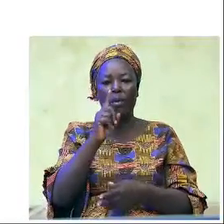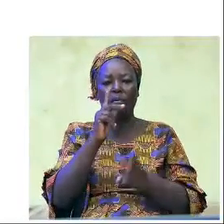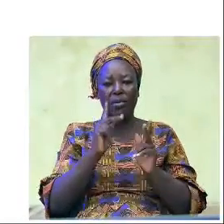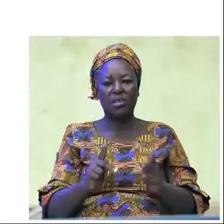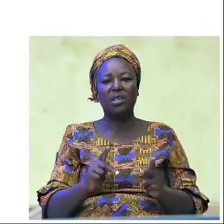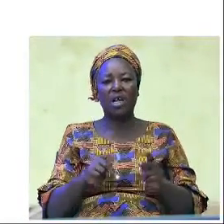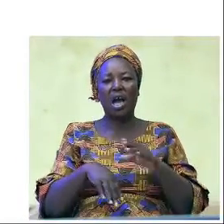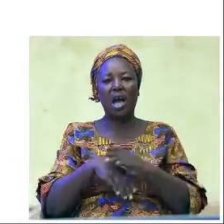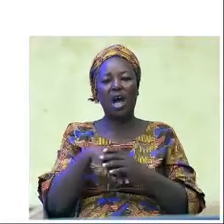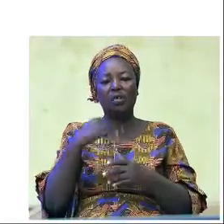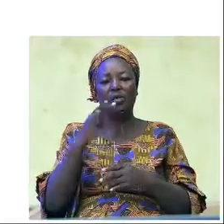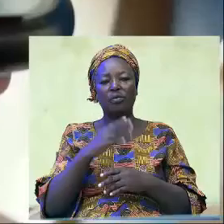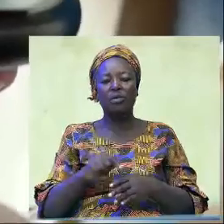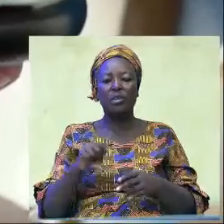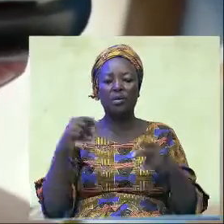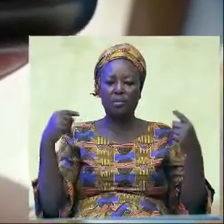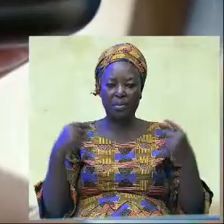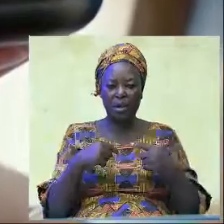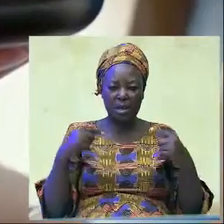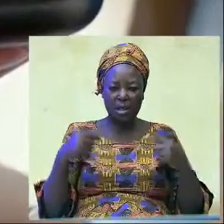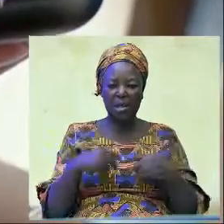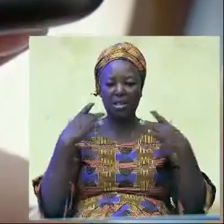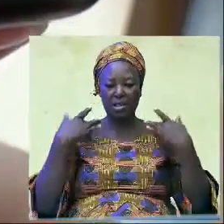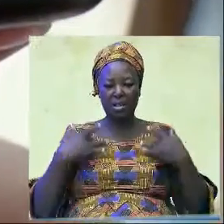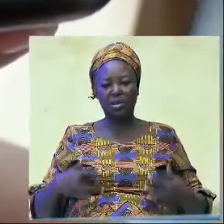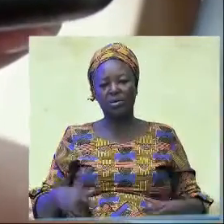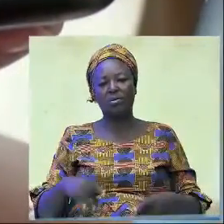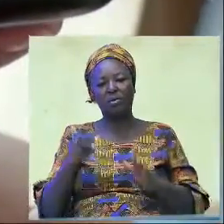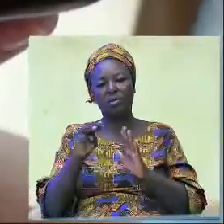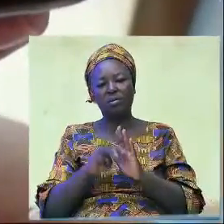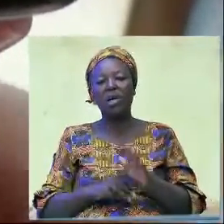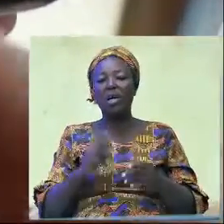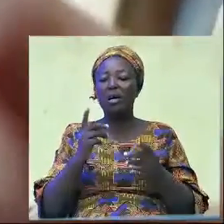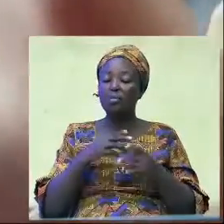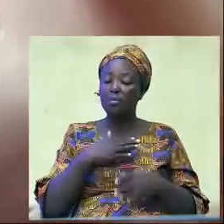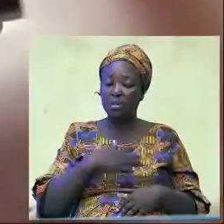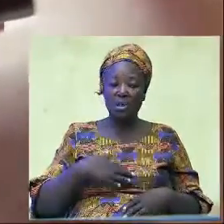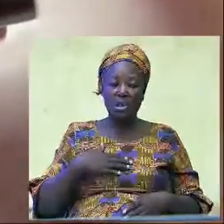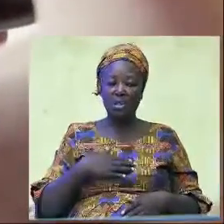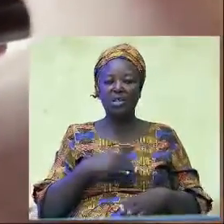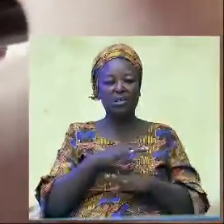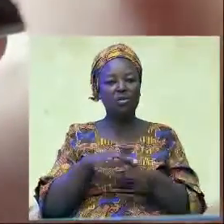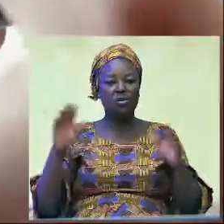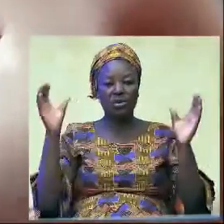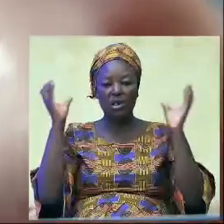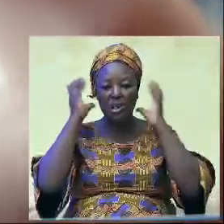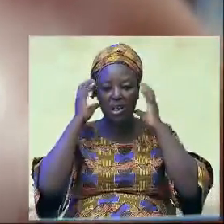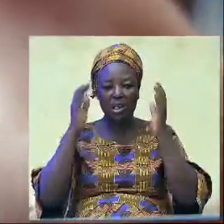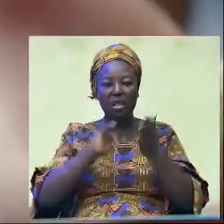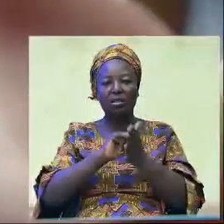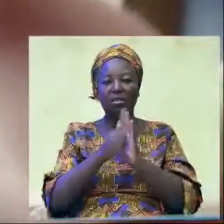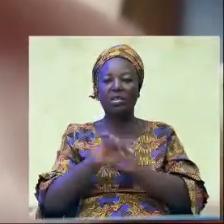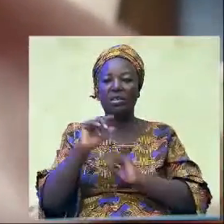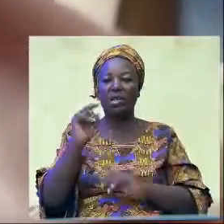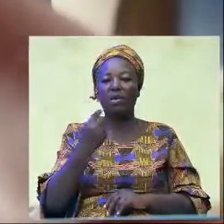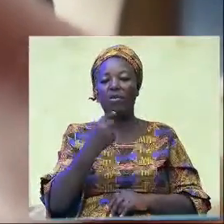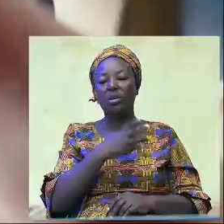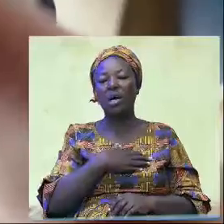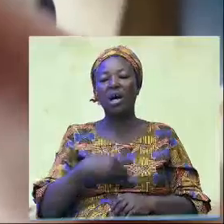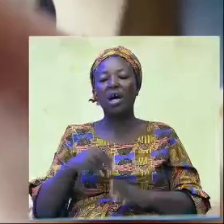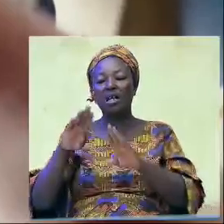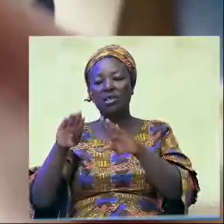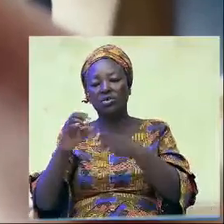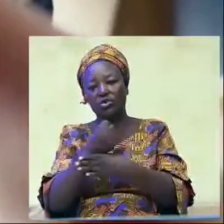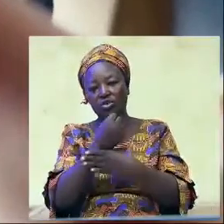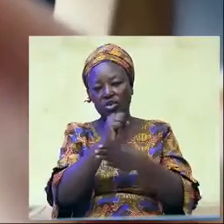clip now. Help someone out of the dungeon of despair. Don't